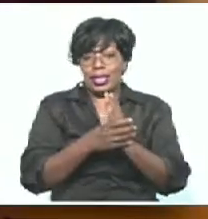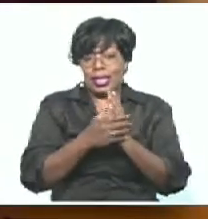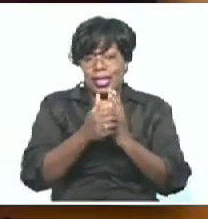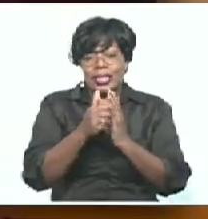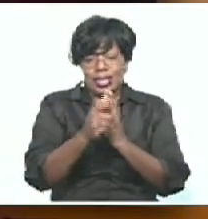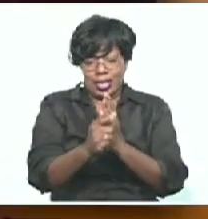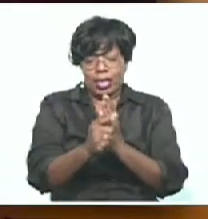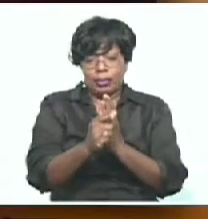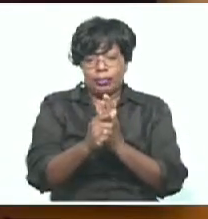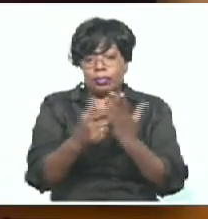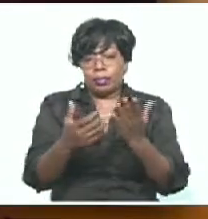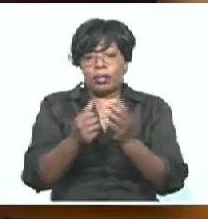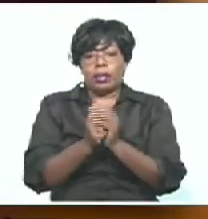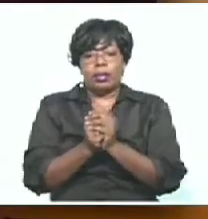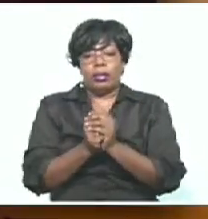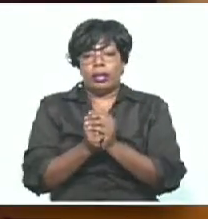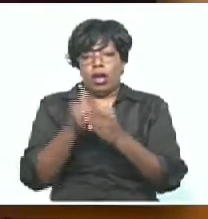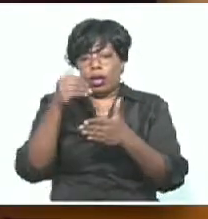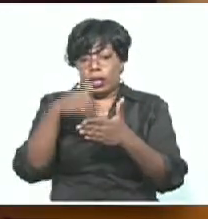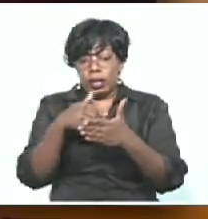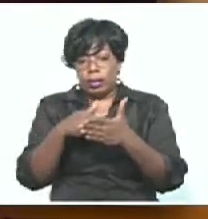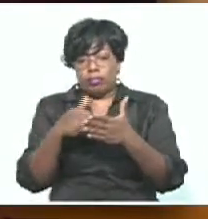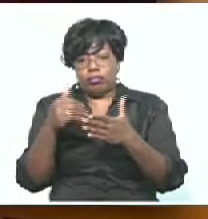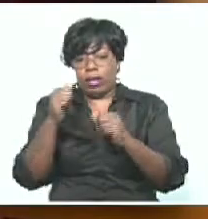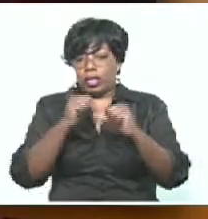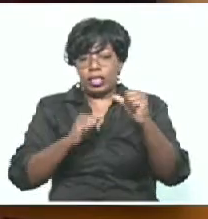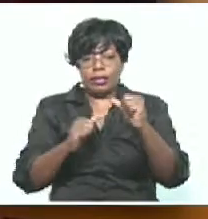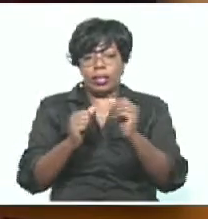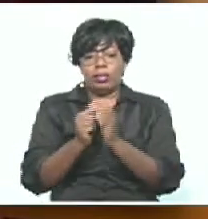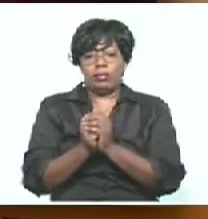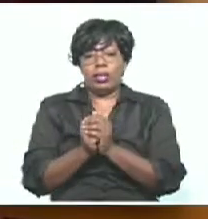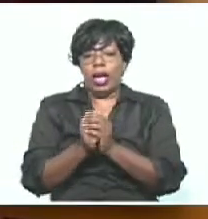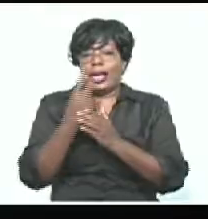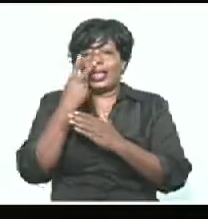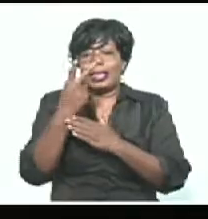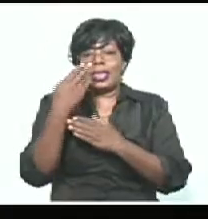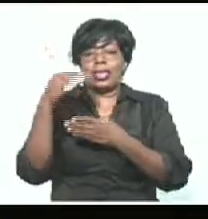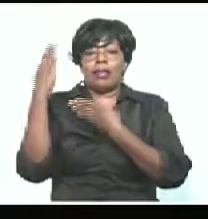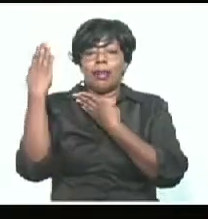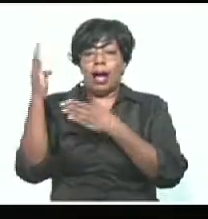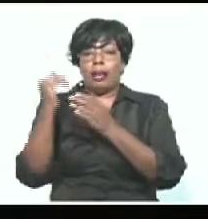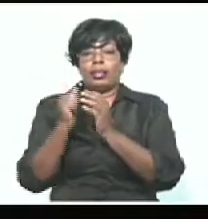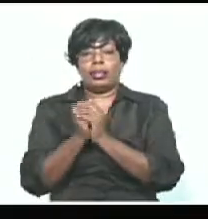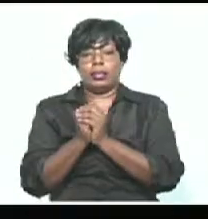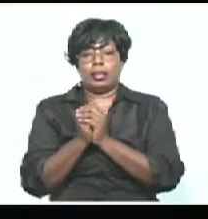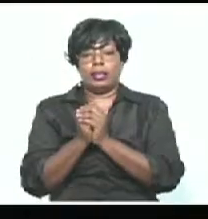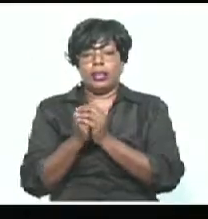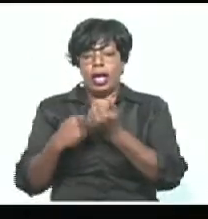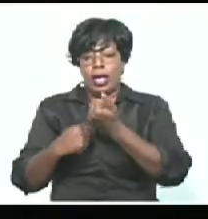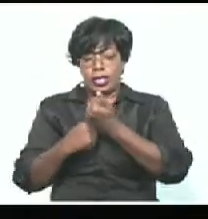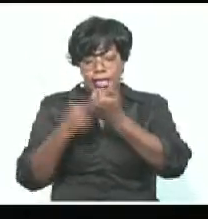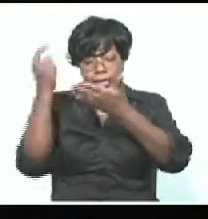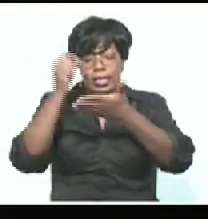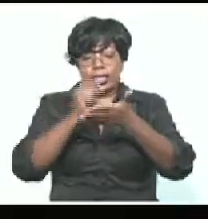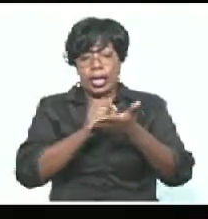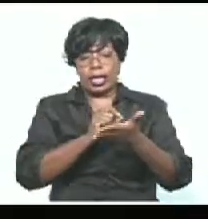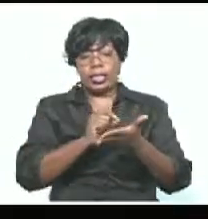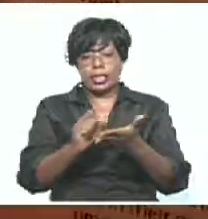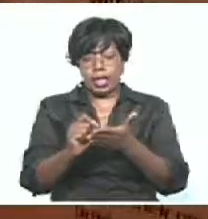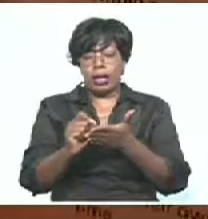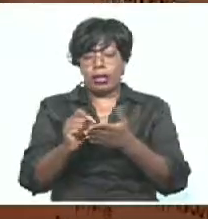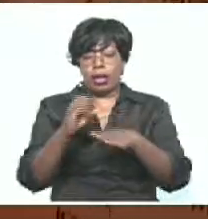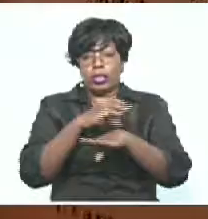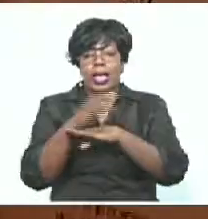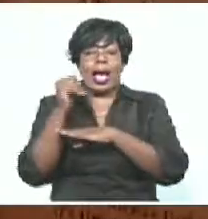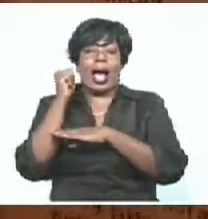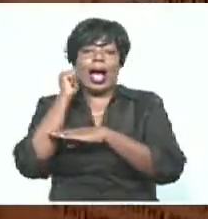get an award for being involved in a physical recreation. And most of all, they get to see the Bahamas. Assistant Secretary of the Management Council, Anna